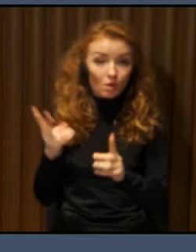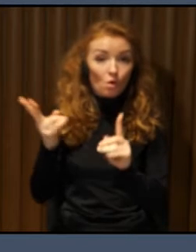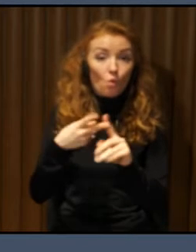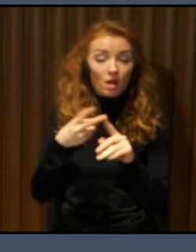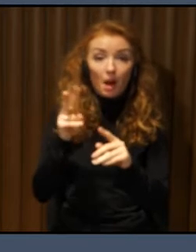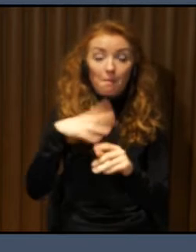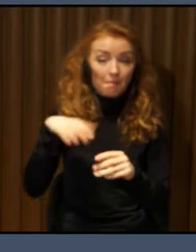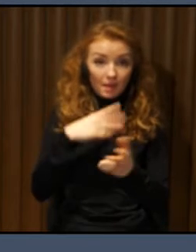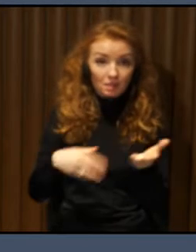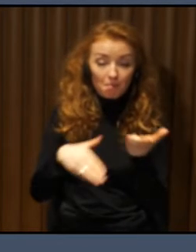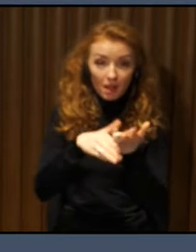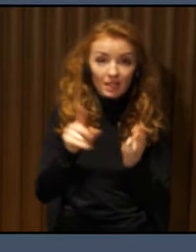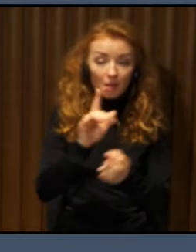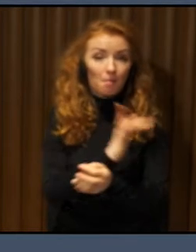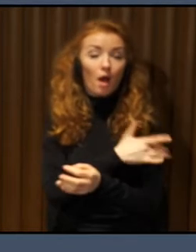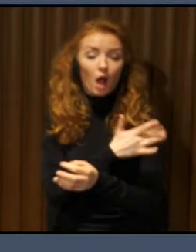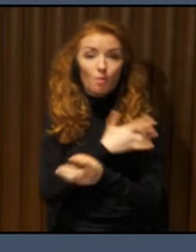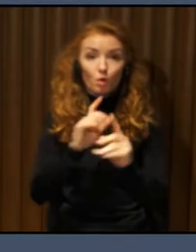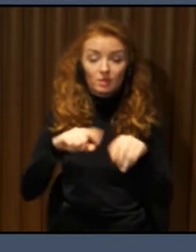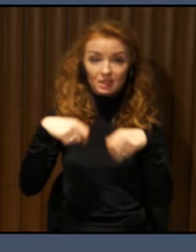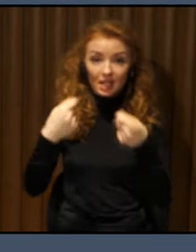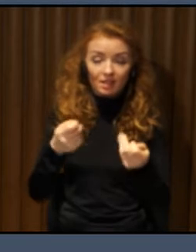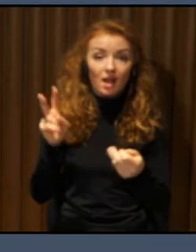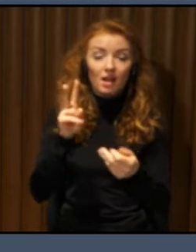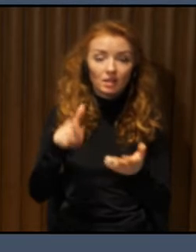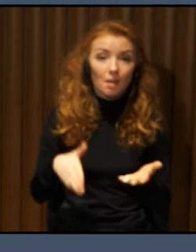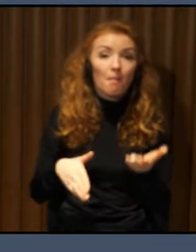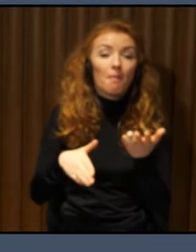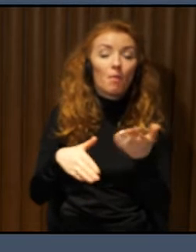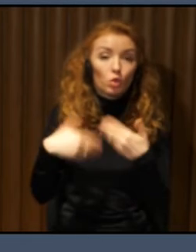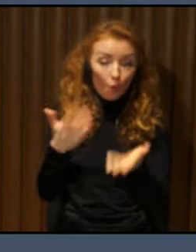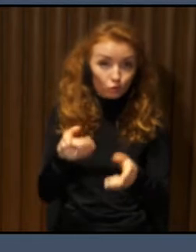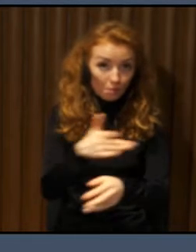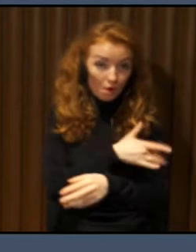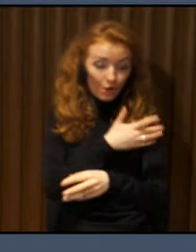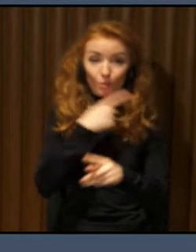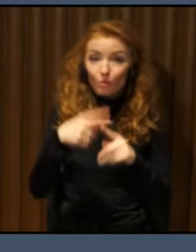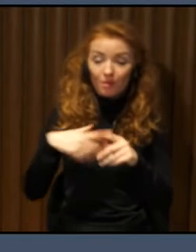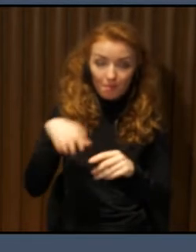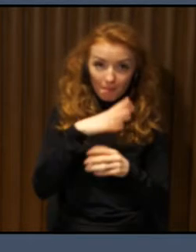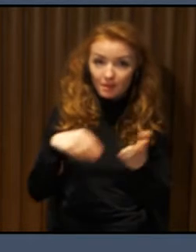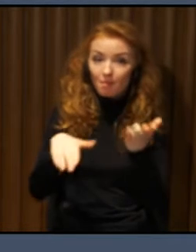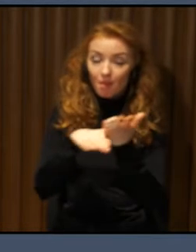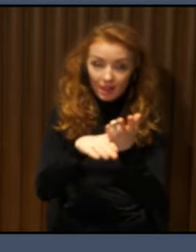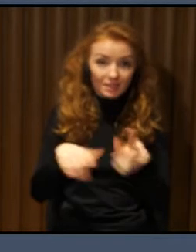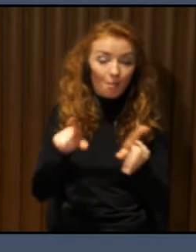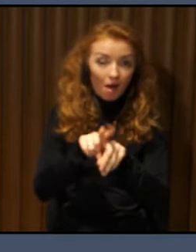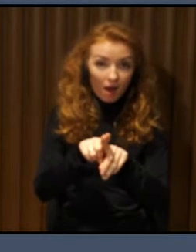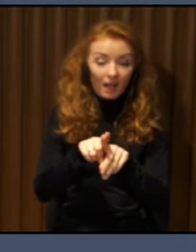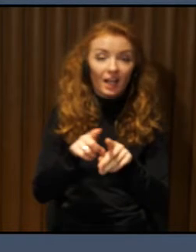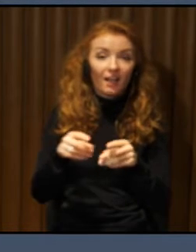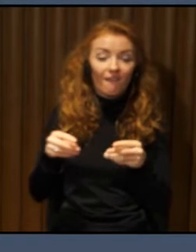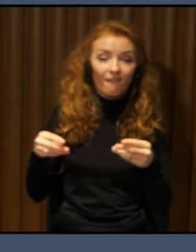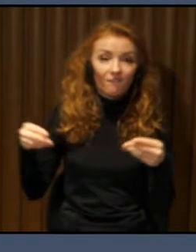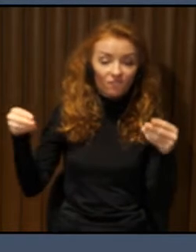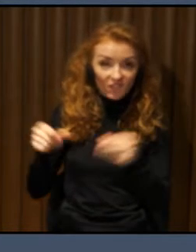actually deliver these services. And then finally, we also try and help the decision makers. So those are the funders, the people who try to organize a